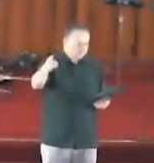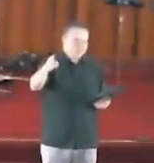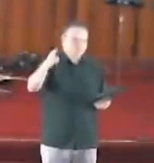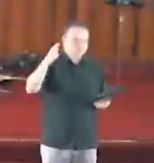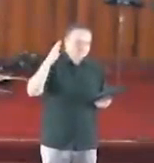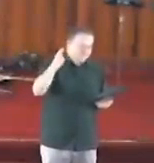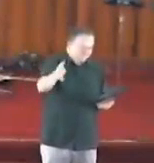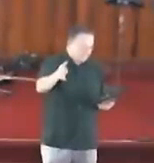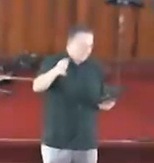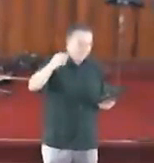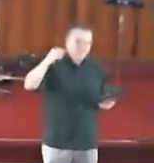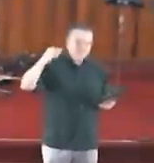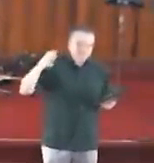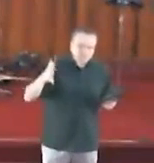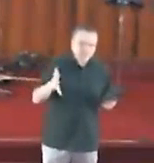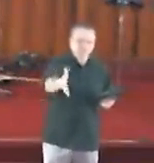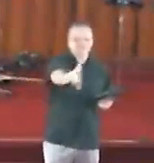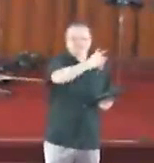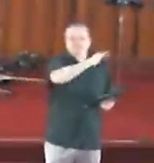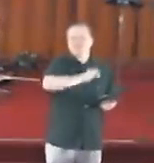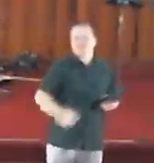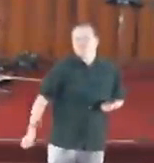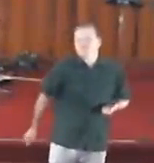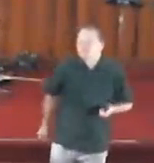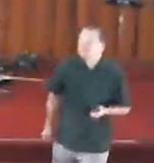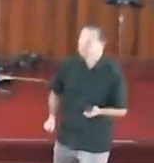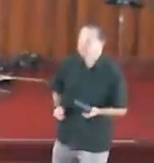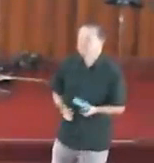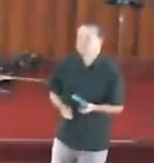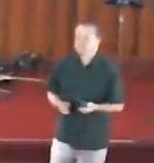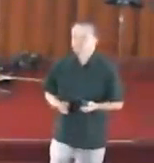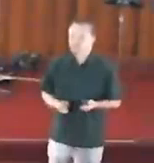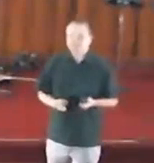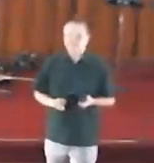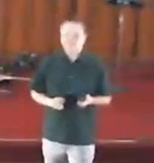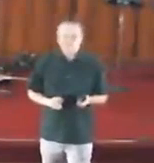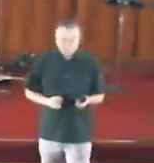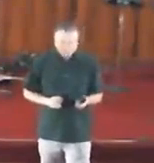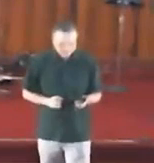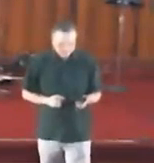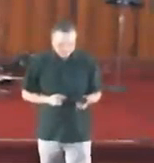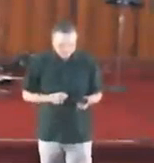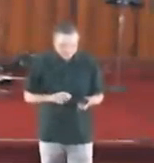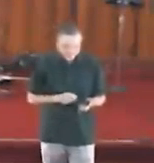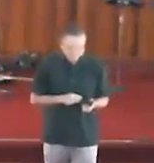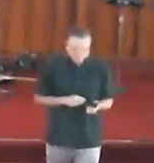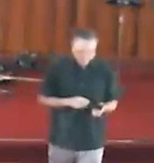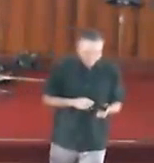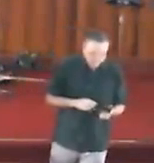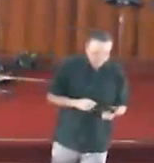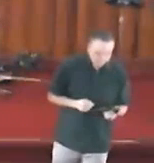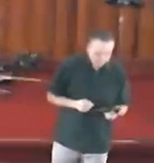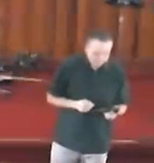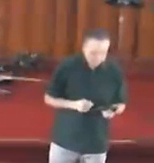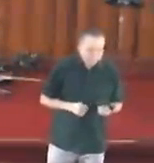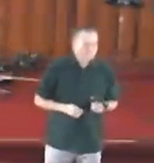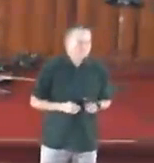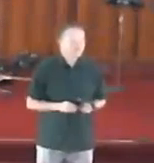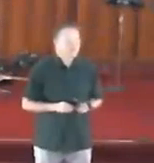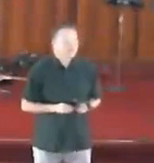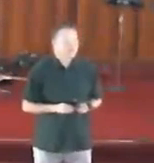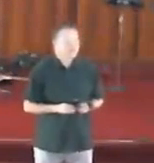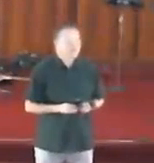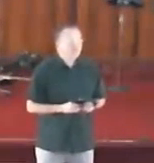fue experimentada, repetida para testificar. And of all the process I mentioned at the beginning, this promise that was given